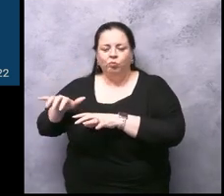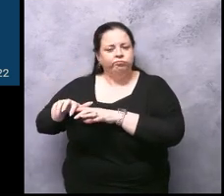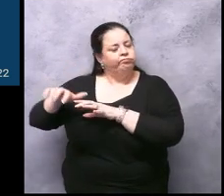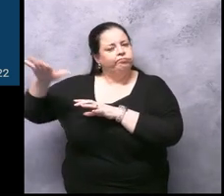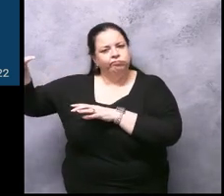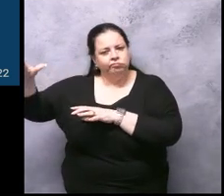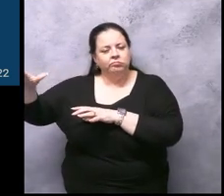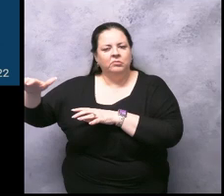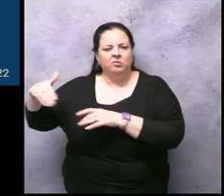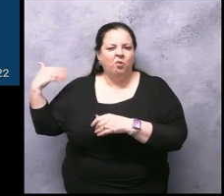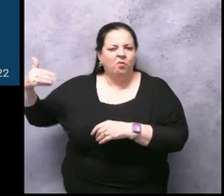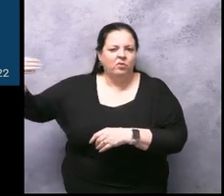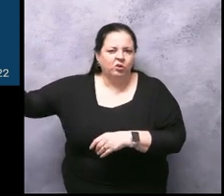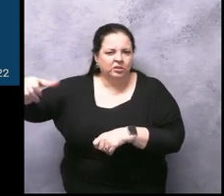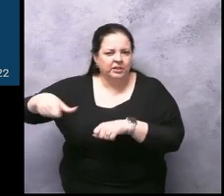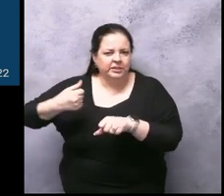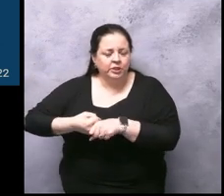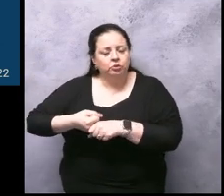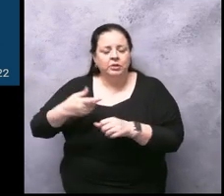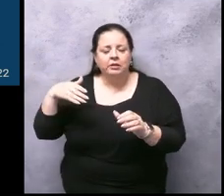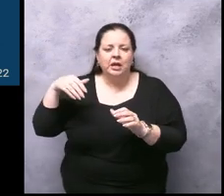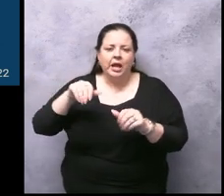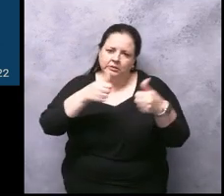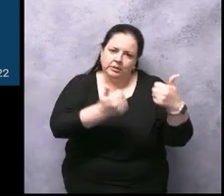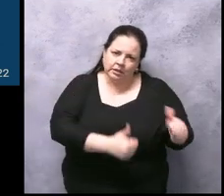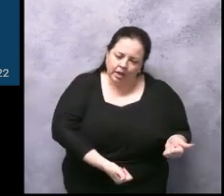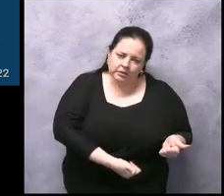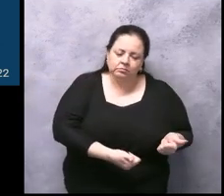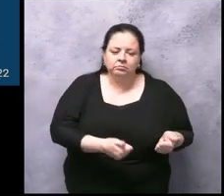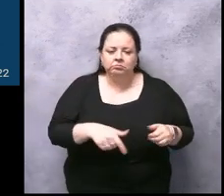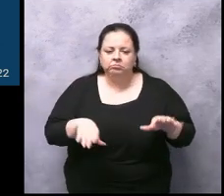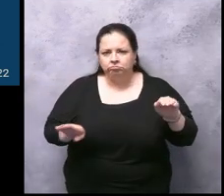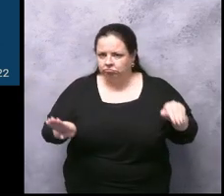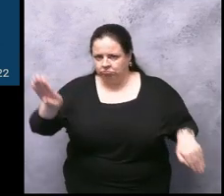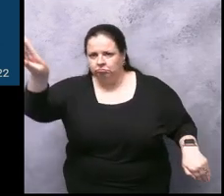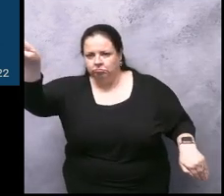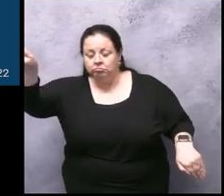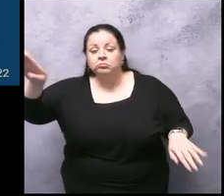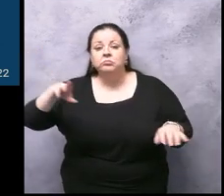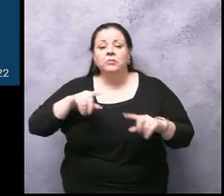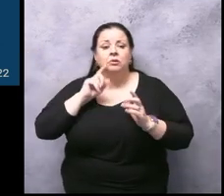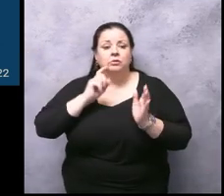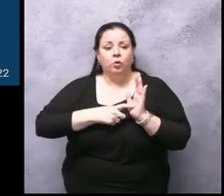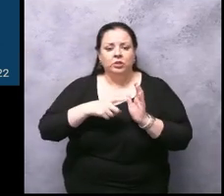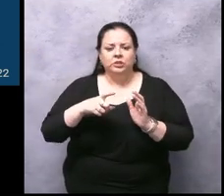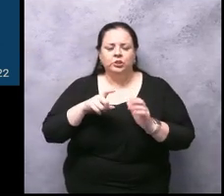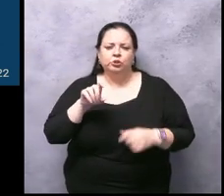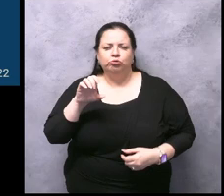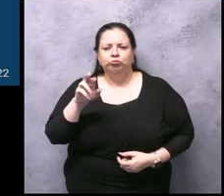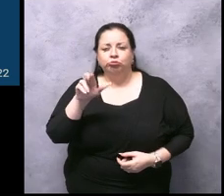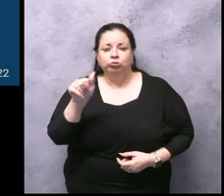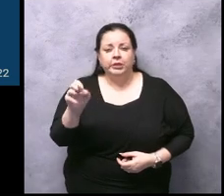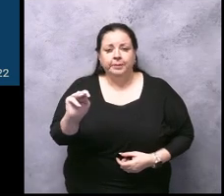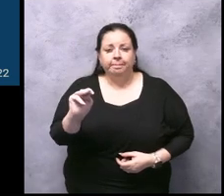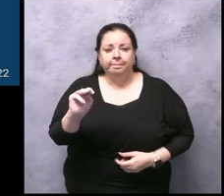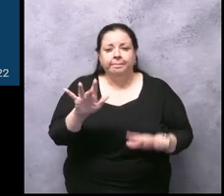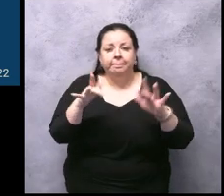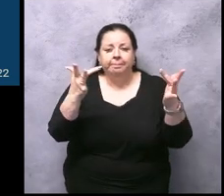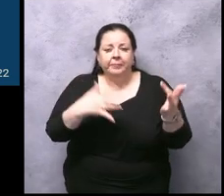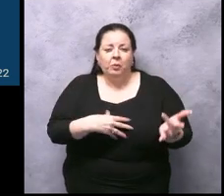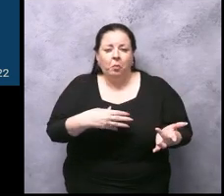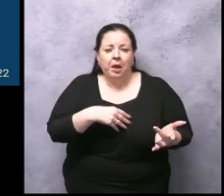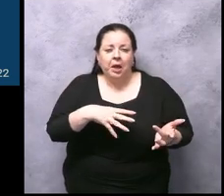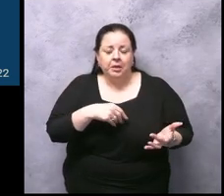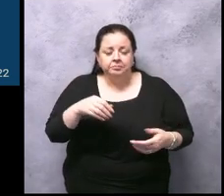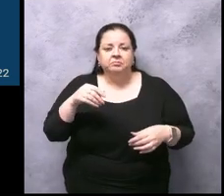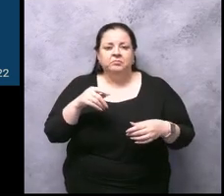over the next 10 years, growth and decline over the next 10 years. You'll notice that the cream-colored attendance zones are